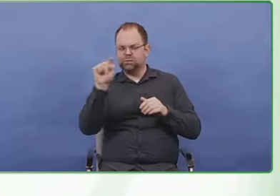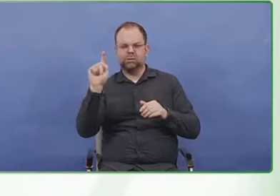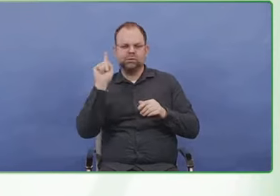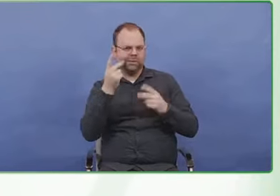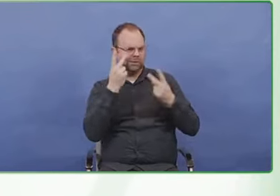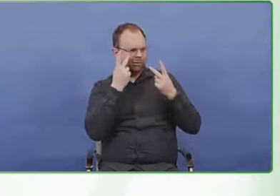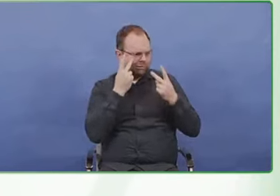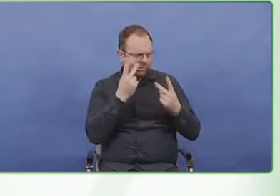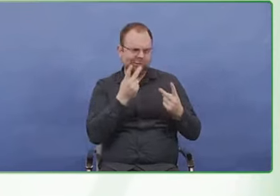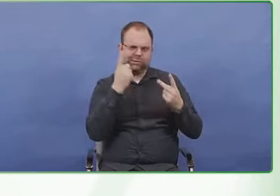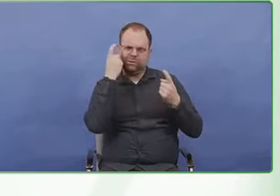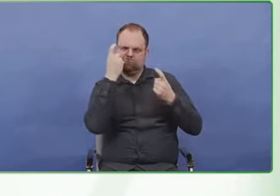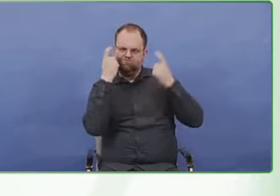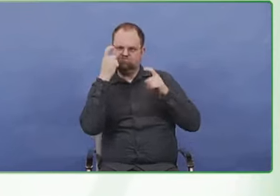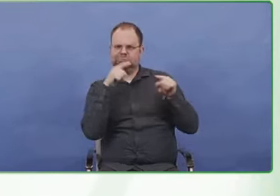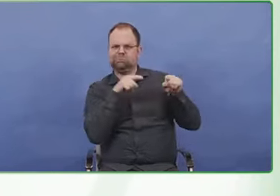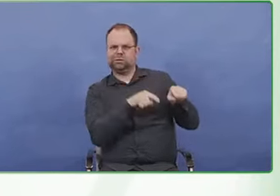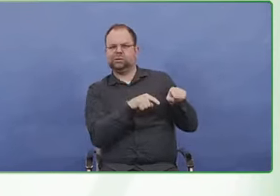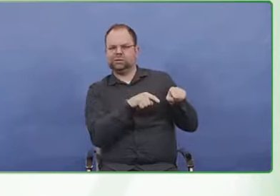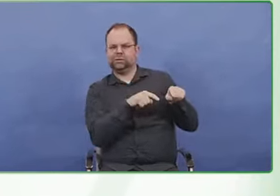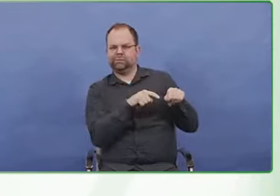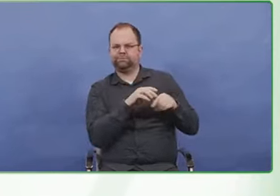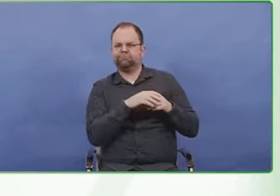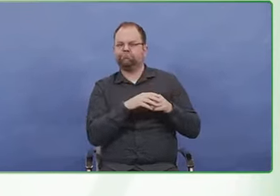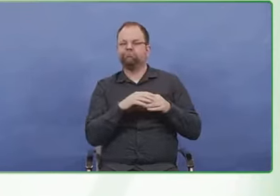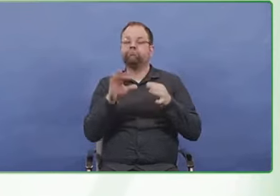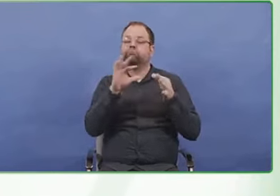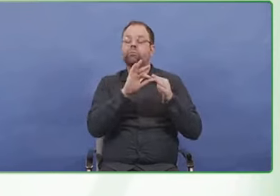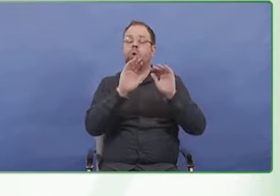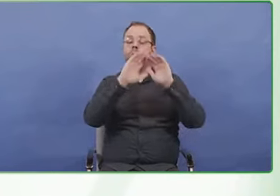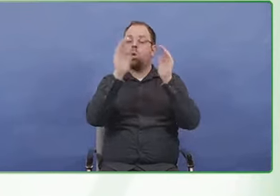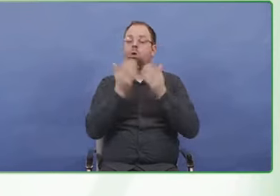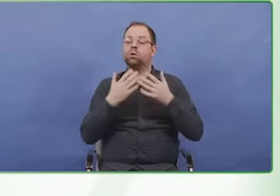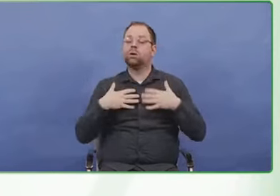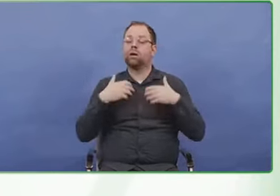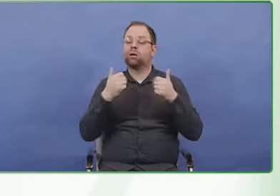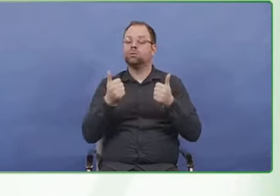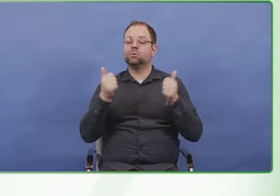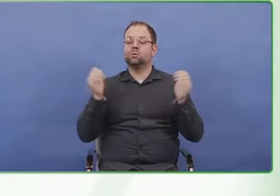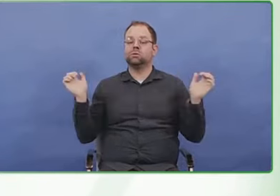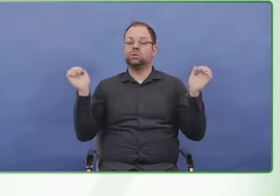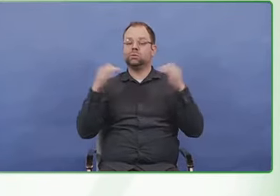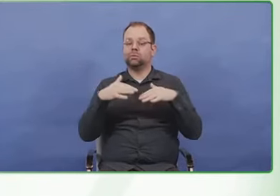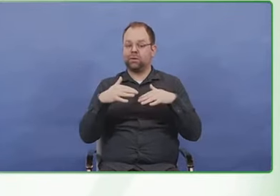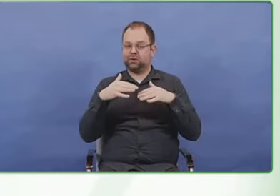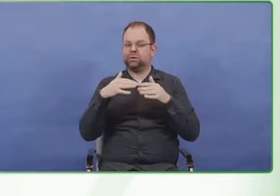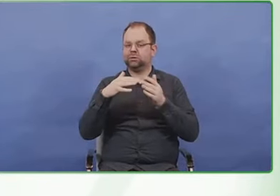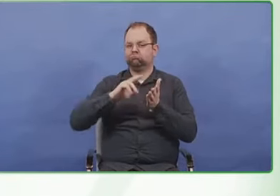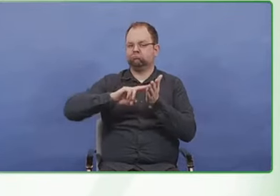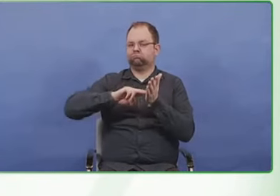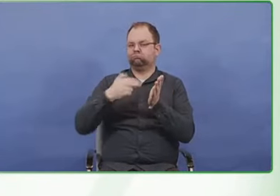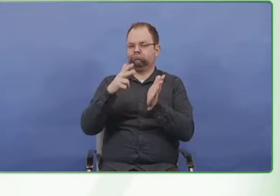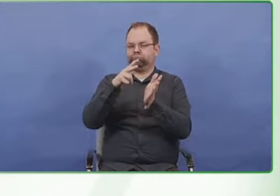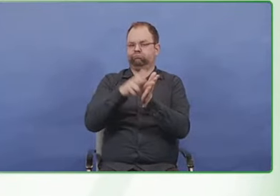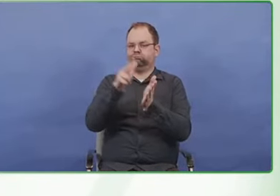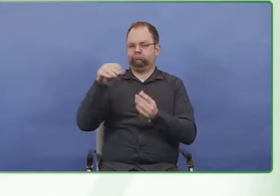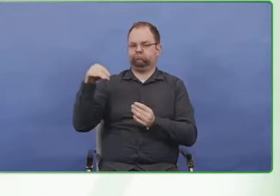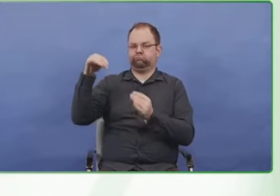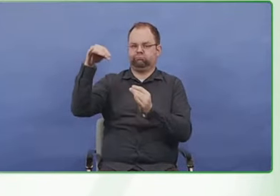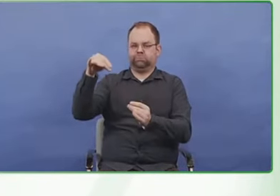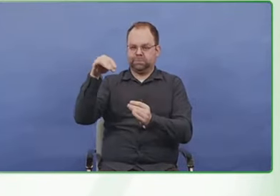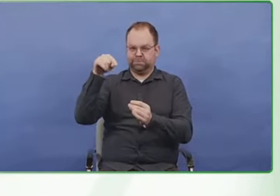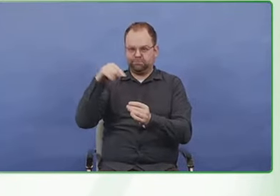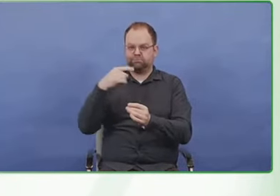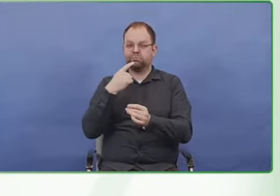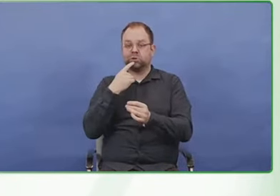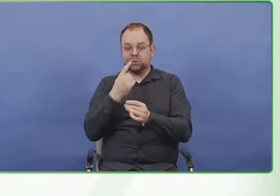of life and well-being, and that disability discrimination needs to be eliminated, particularly in the context of health service